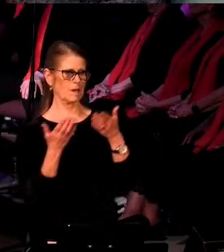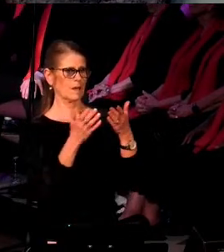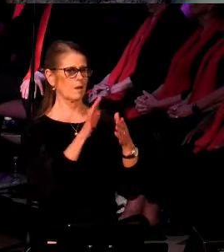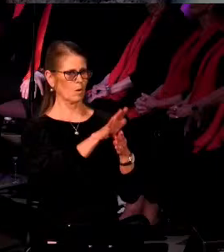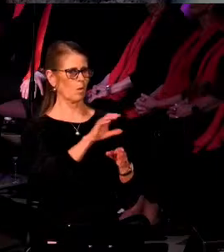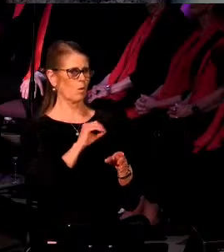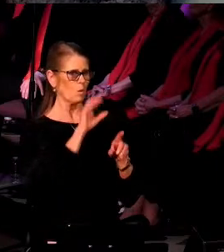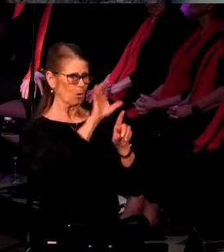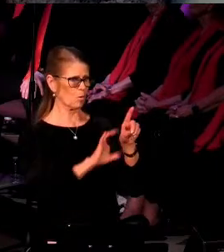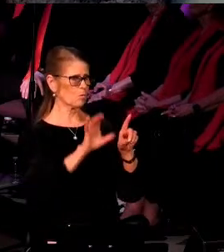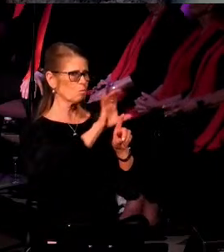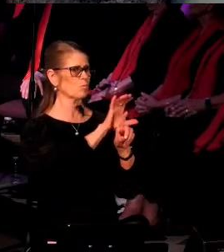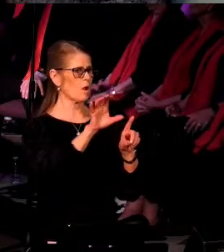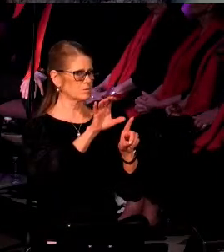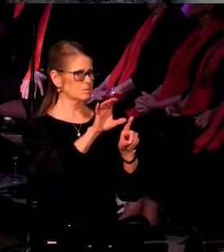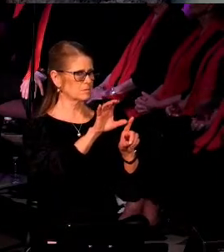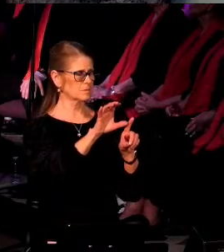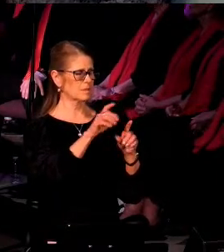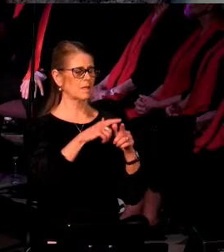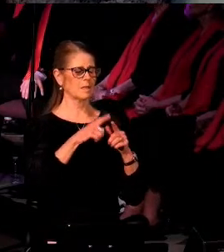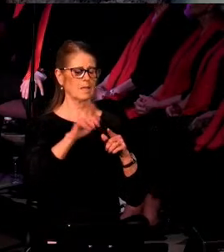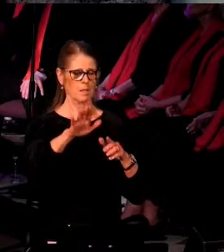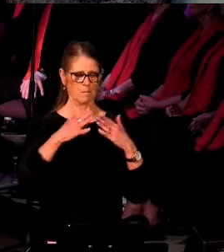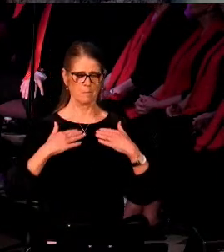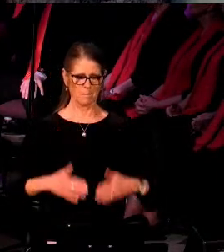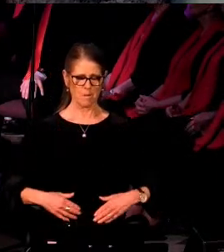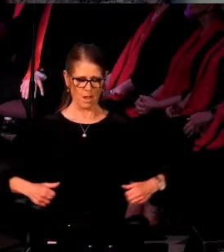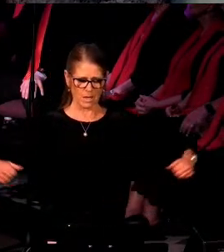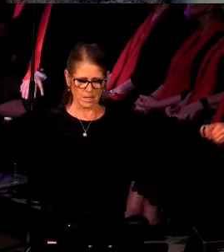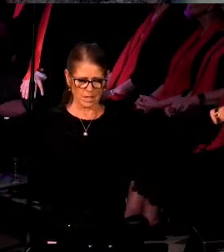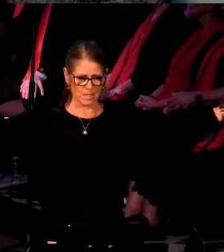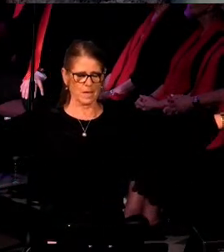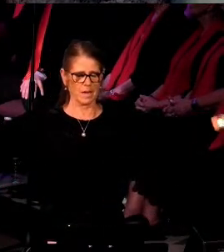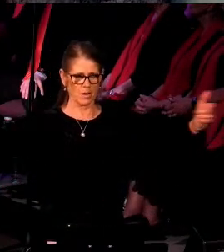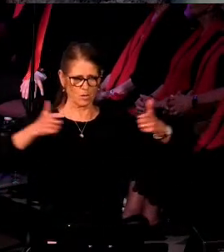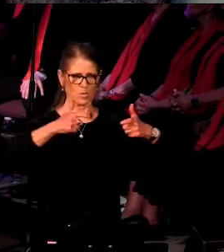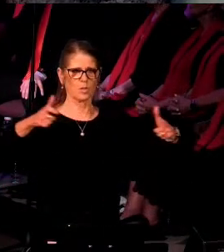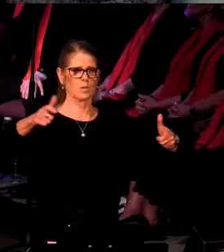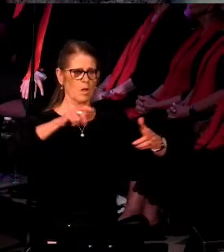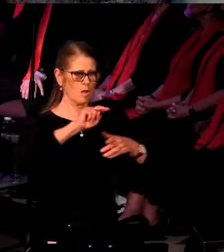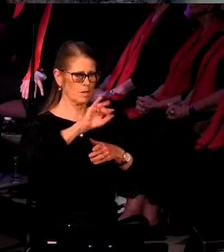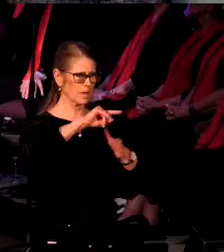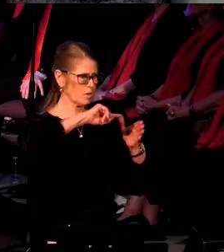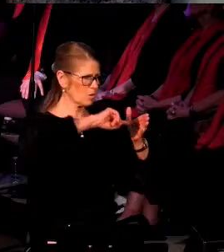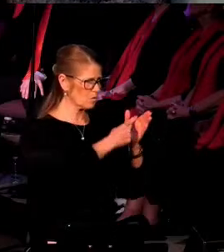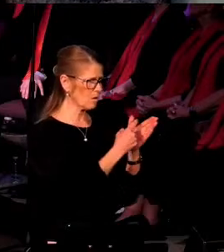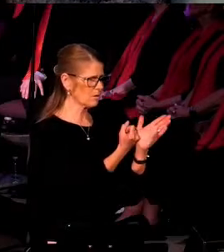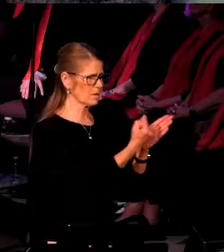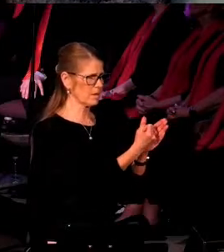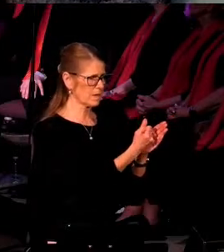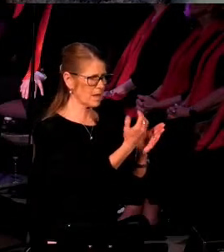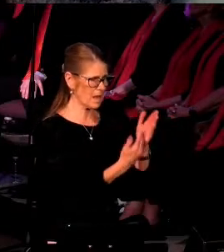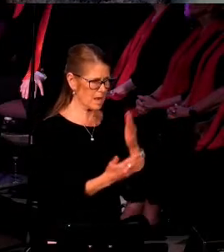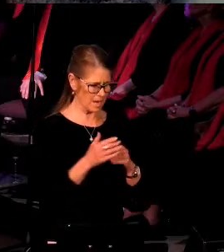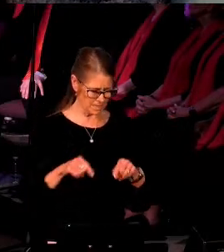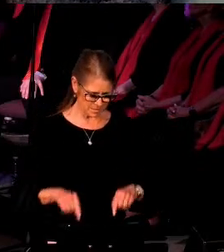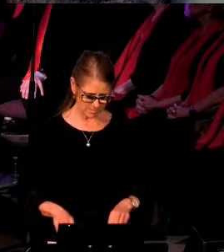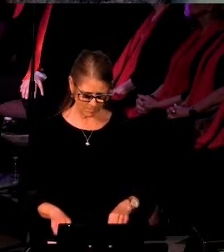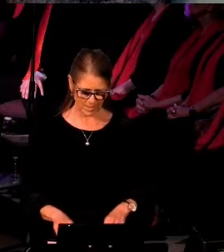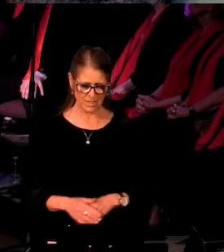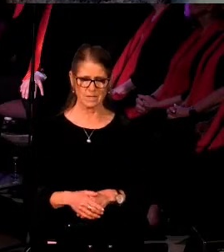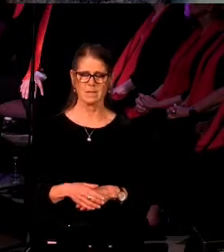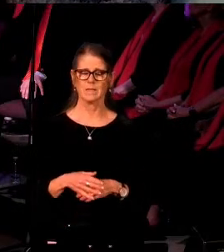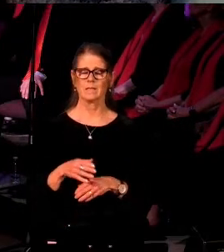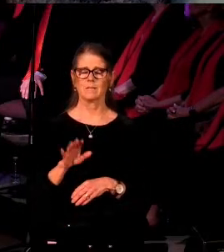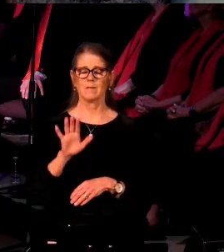out and drove long nails into his hands and feet. His cross was raised and secured in a place, and there Jesus hung